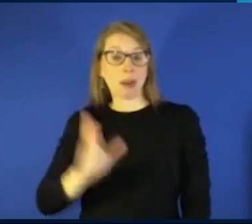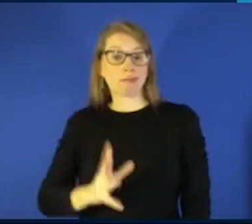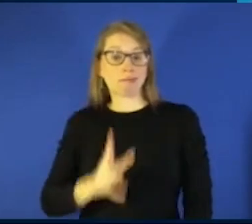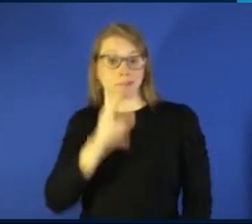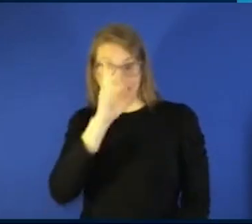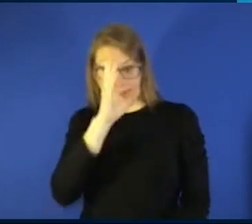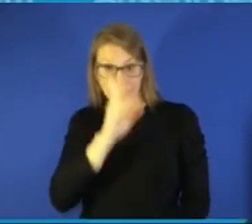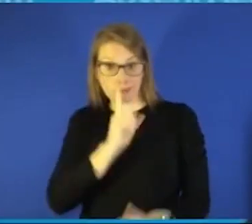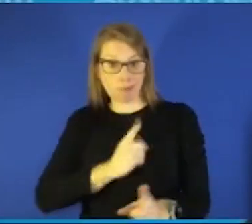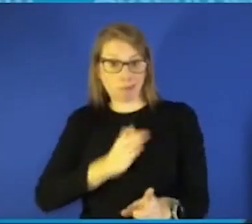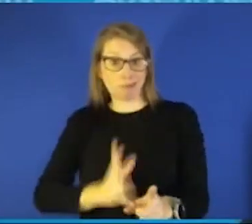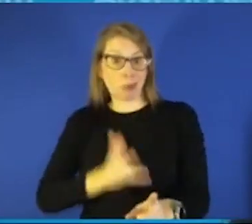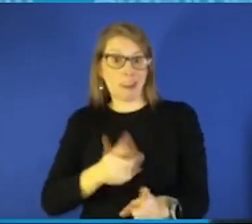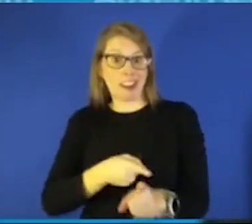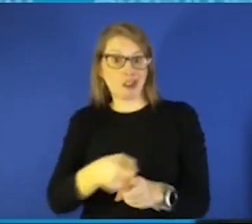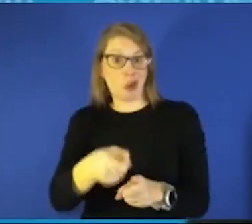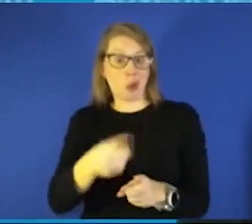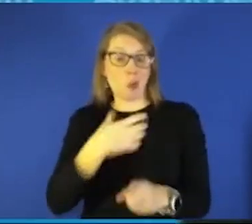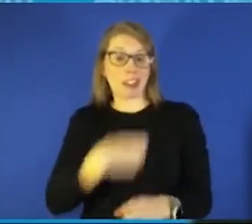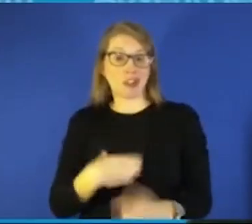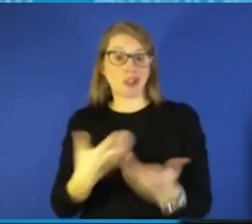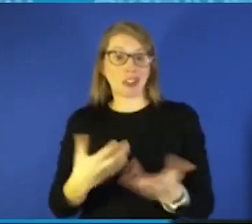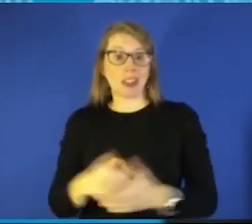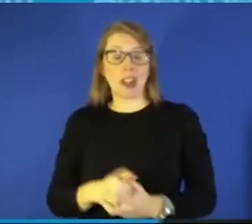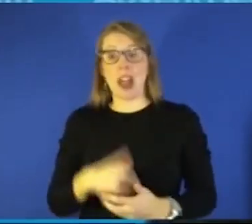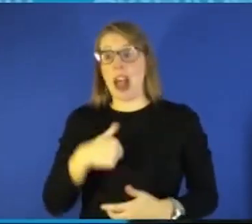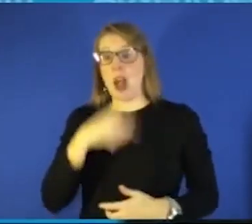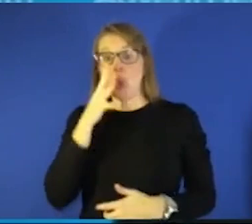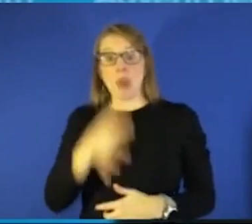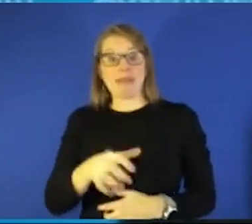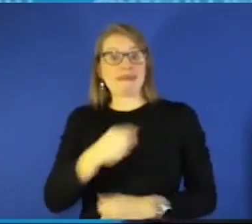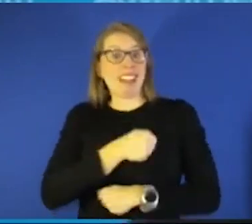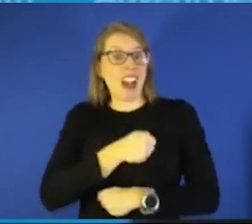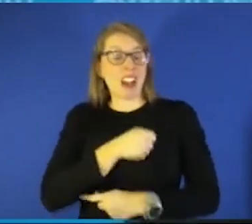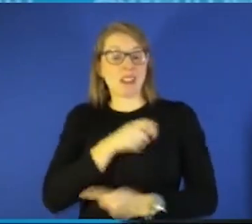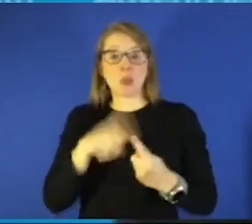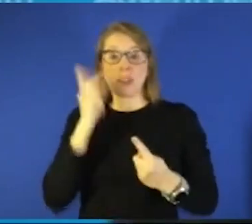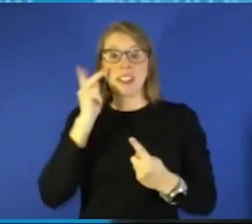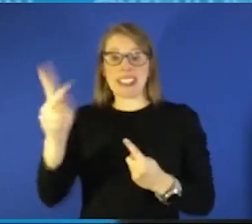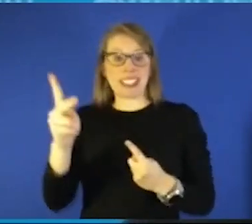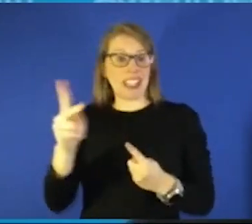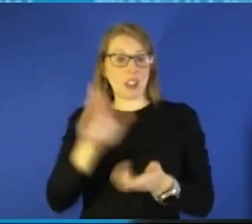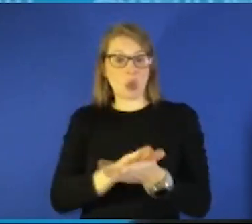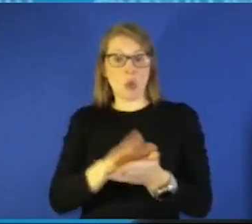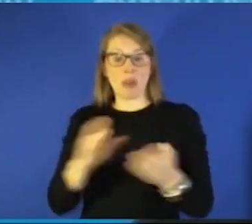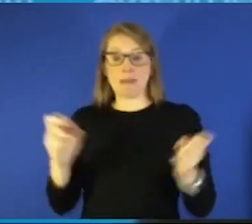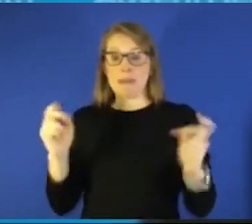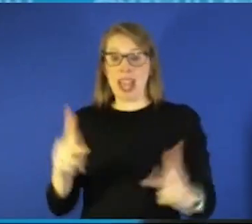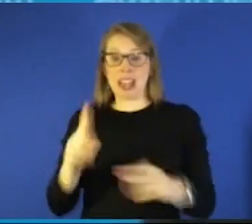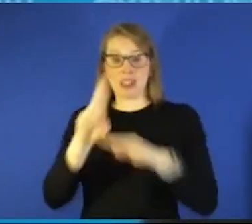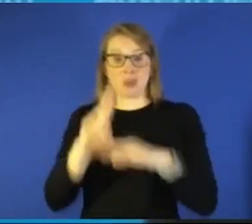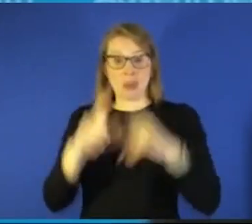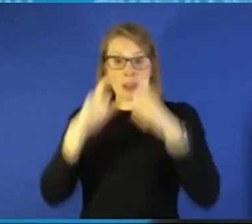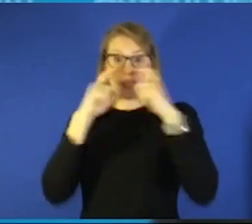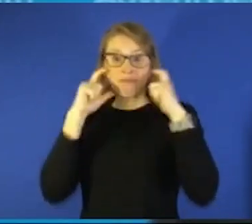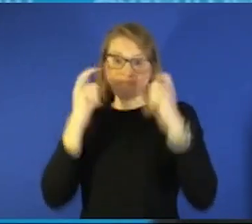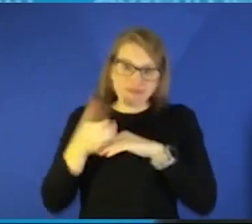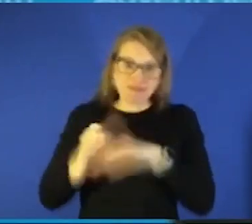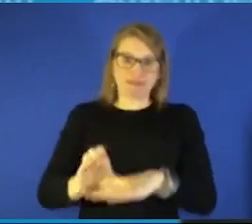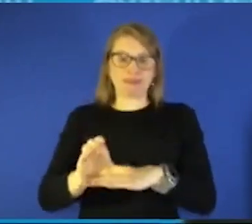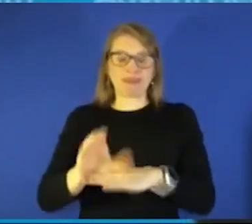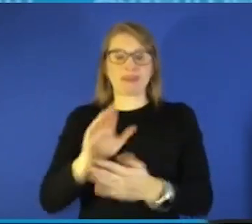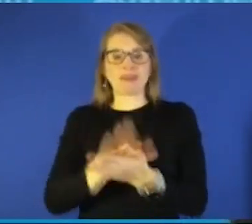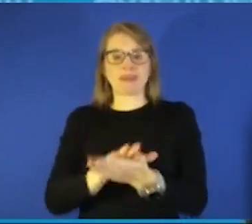that? I would love to see the schools go back to masking and enforcing masking in the